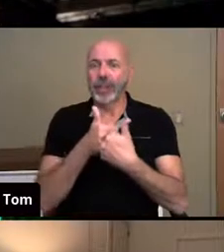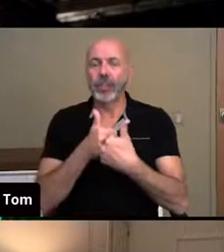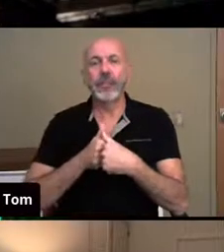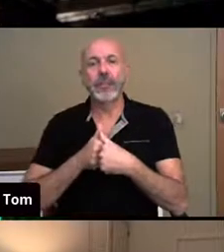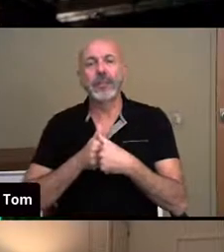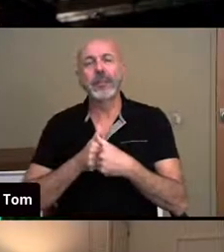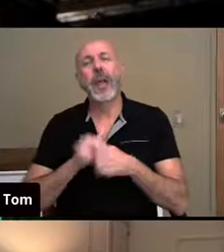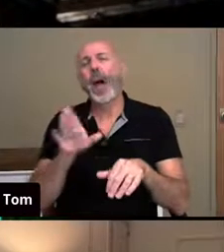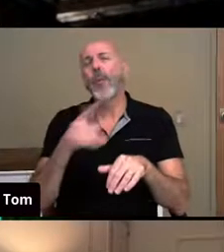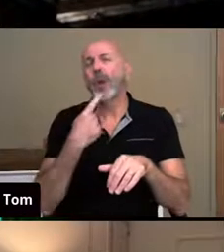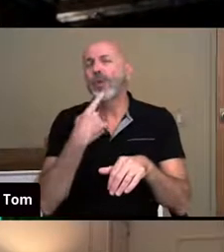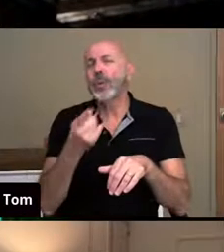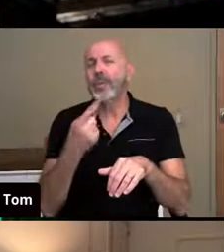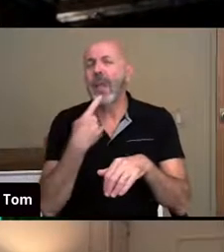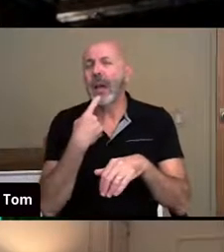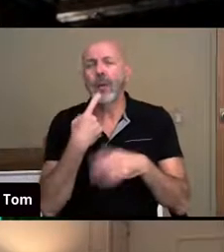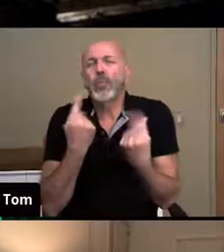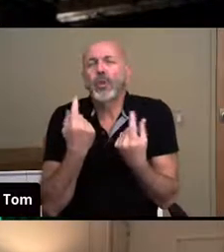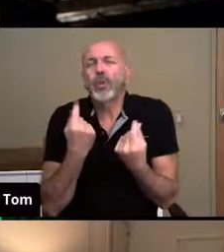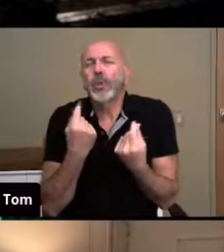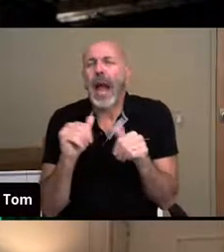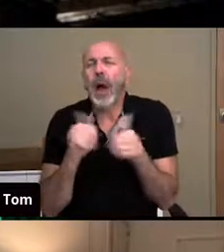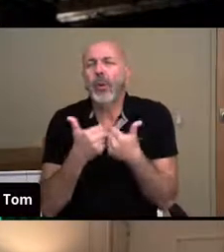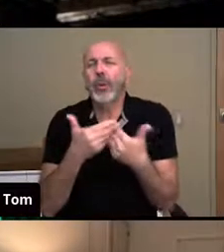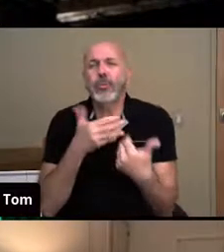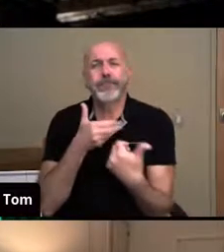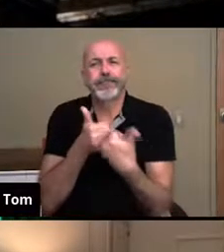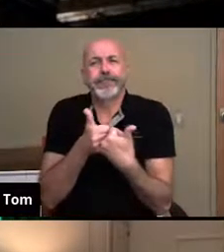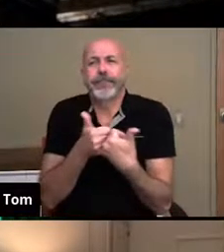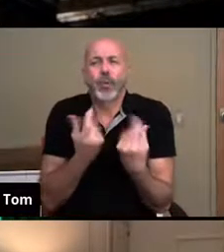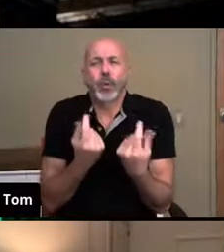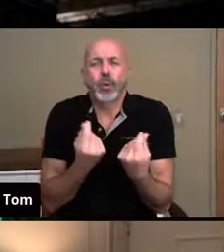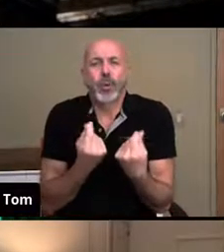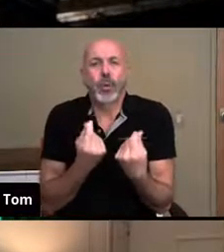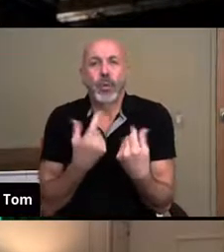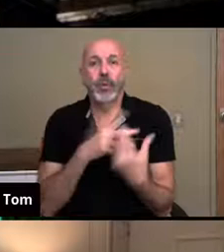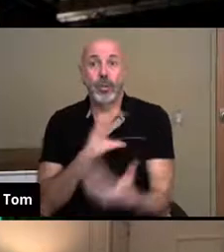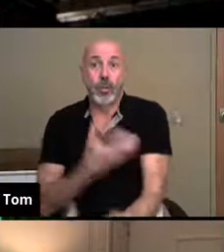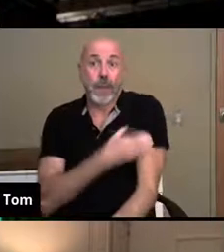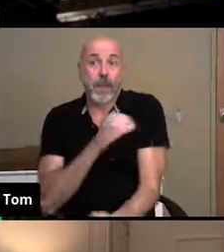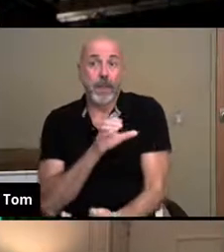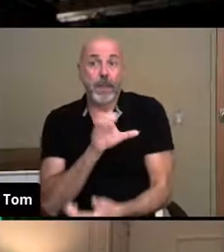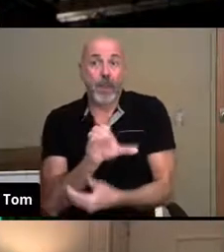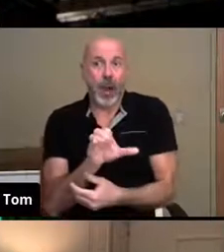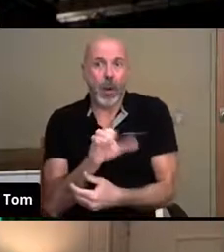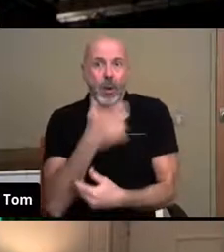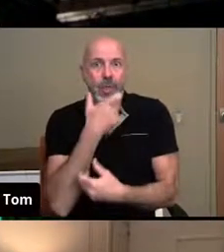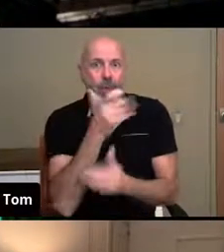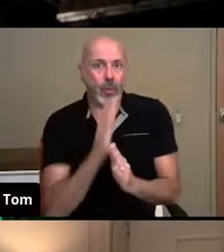you to address them universally to empower our viewers. So